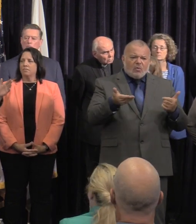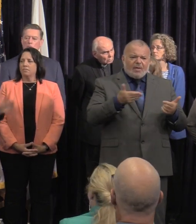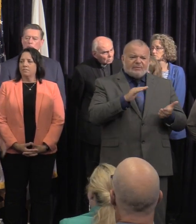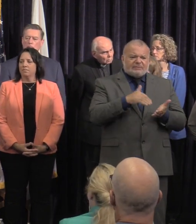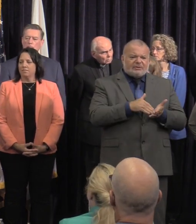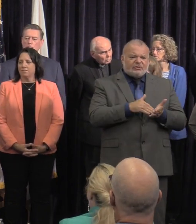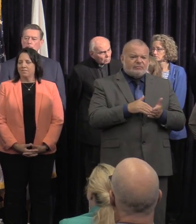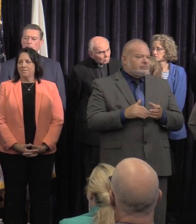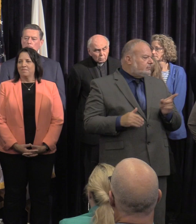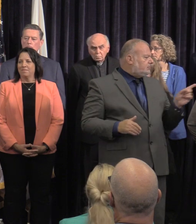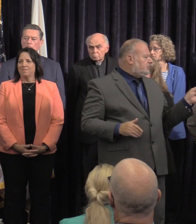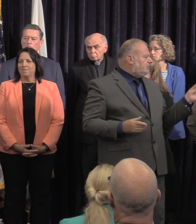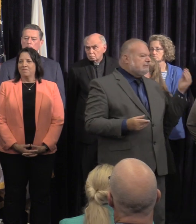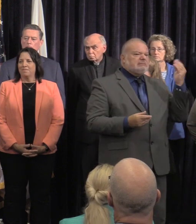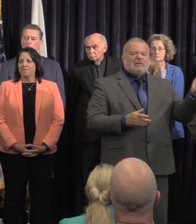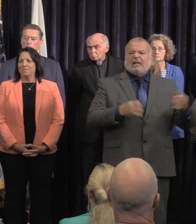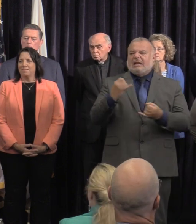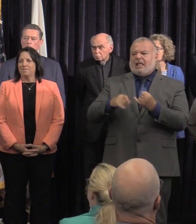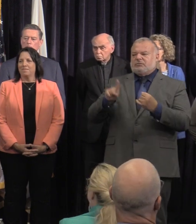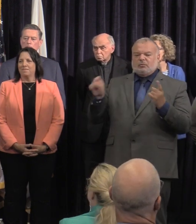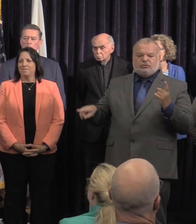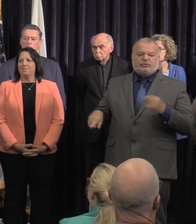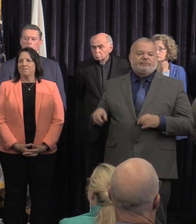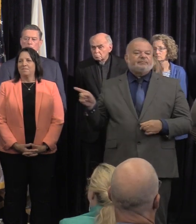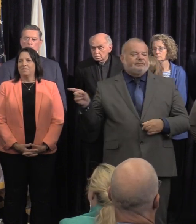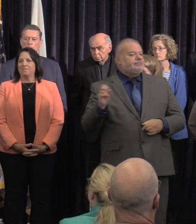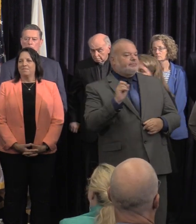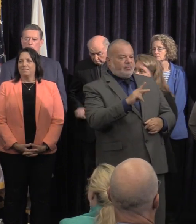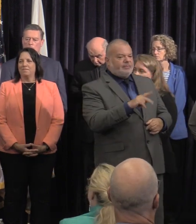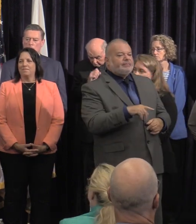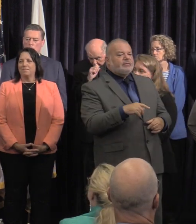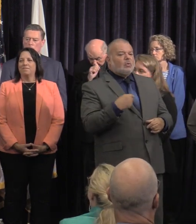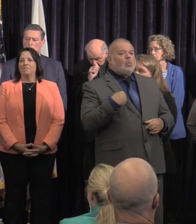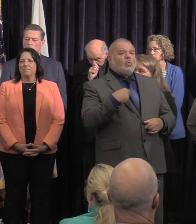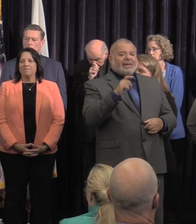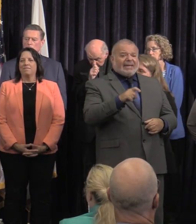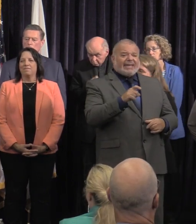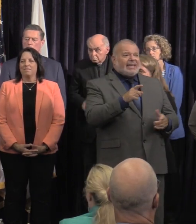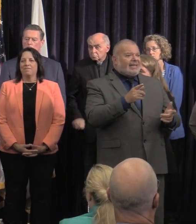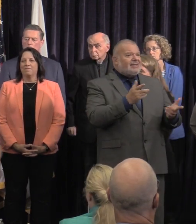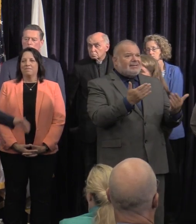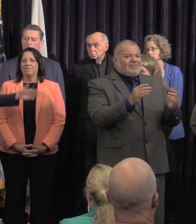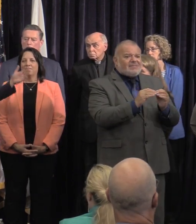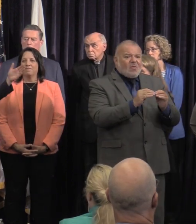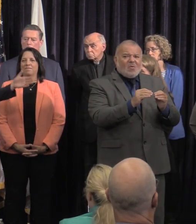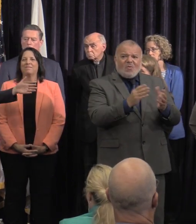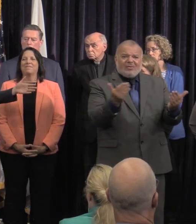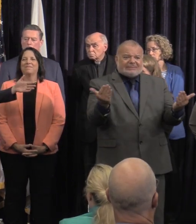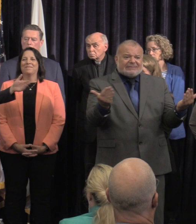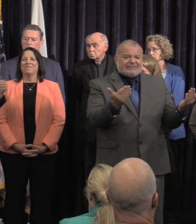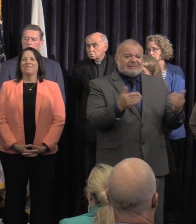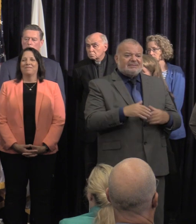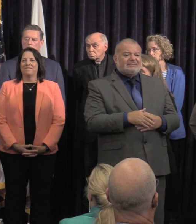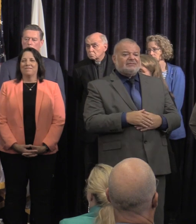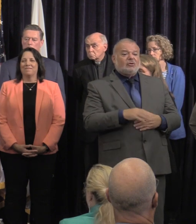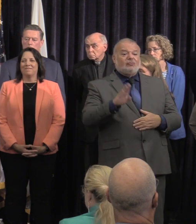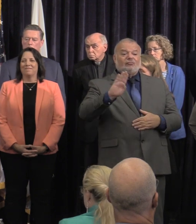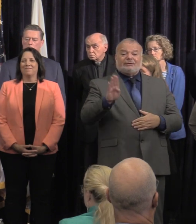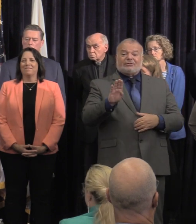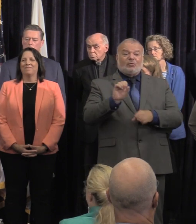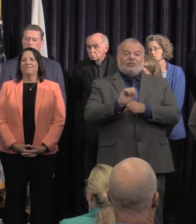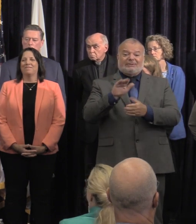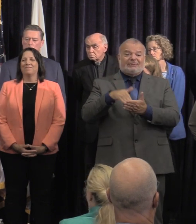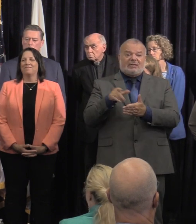you Absolutely, and we are going to look to continue to expand because while we are grateful for the work of both the Brazilian Workers Center,